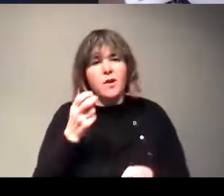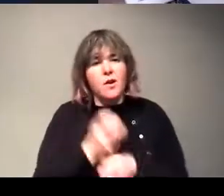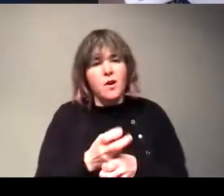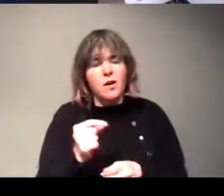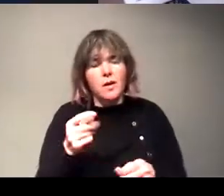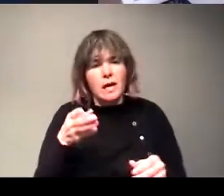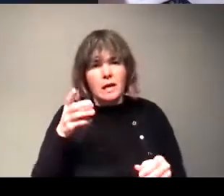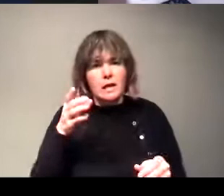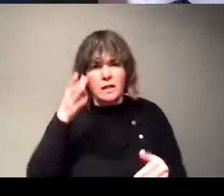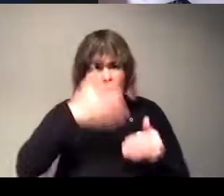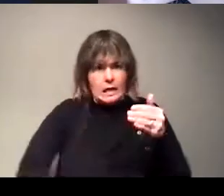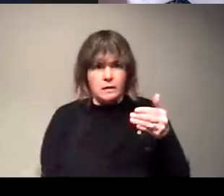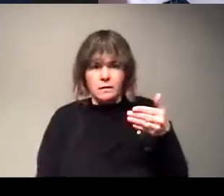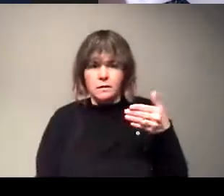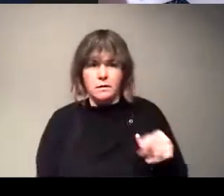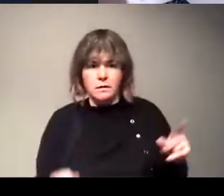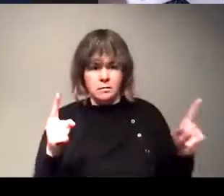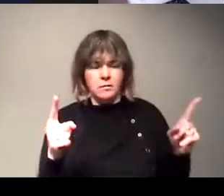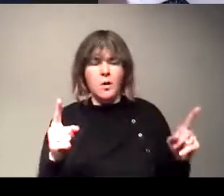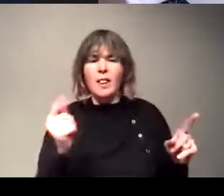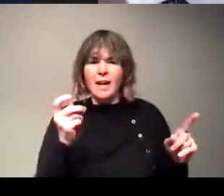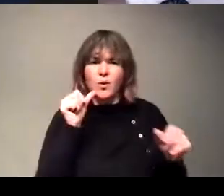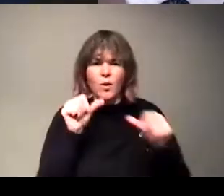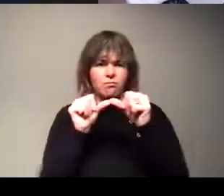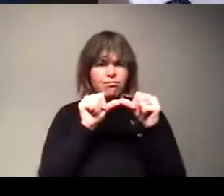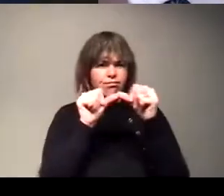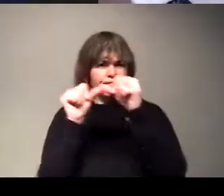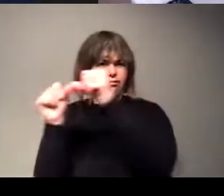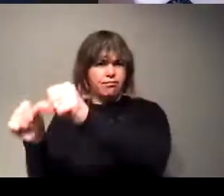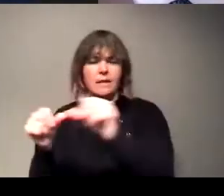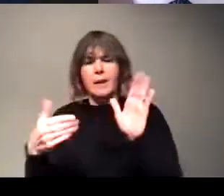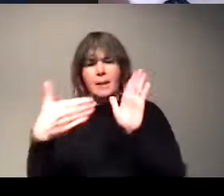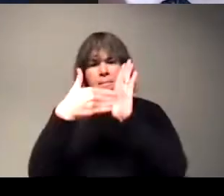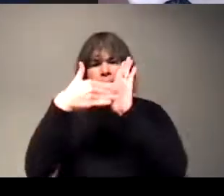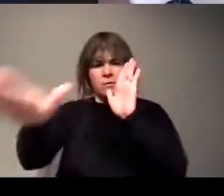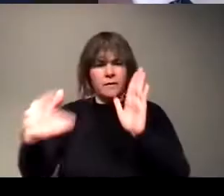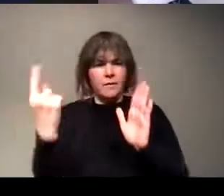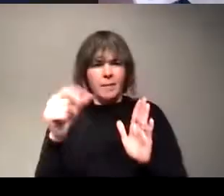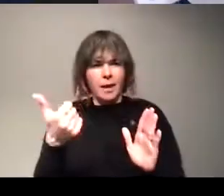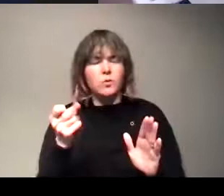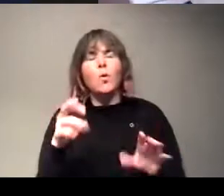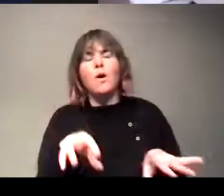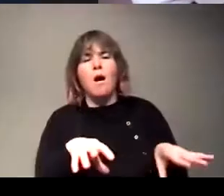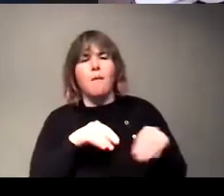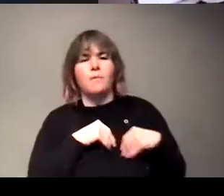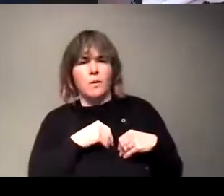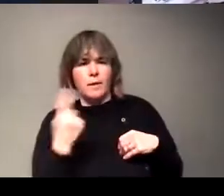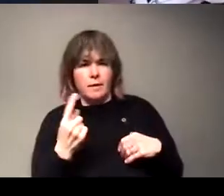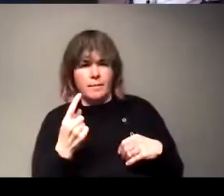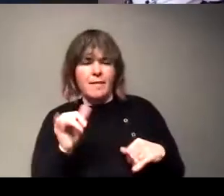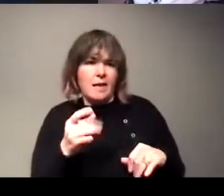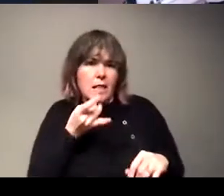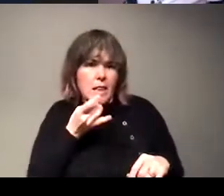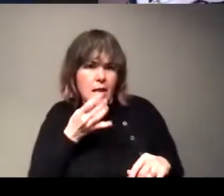ends. So a laser keeps going until it bounces off of something or is absorbed by something. That's how light works.